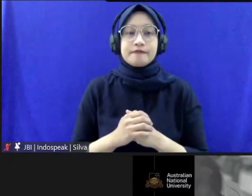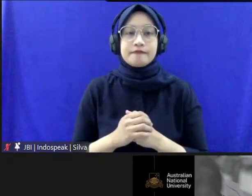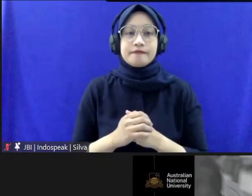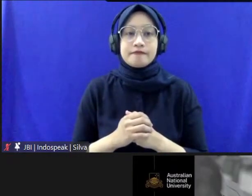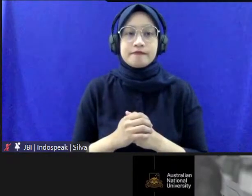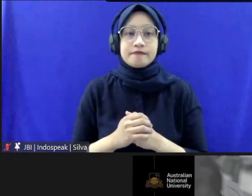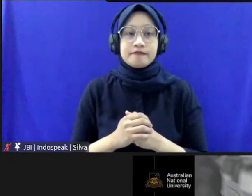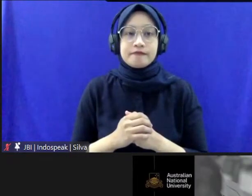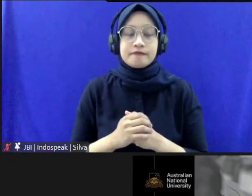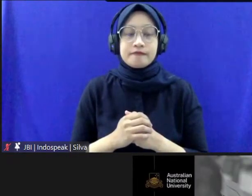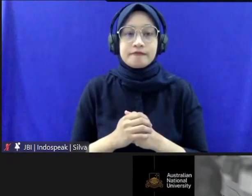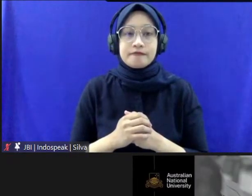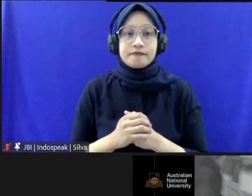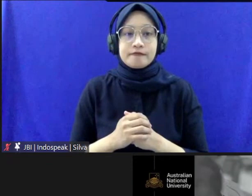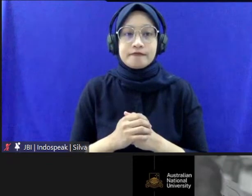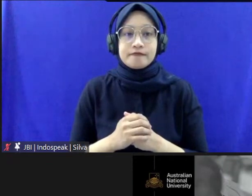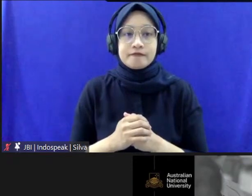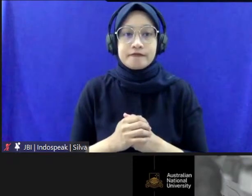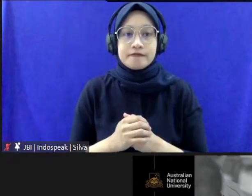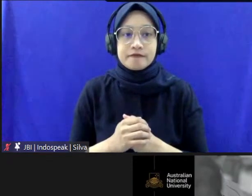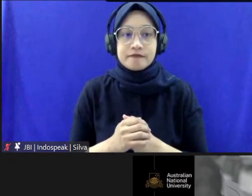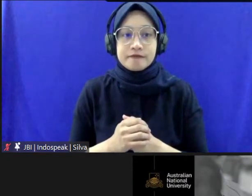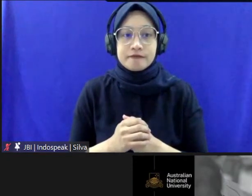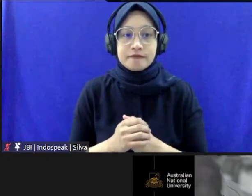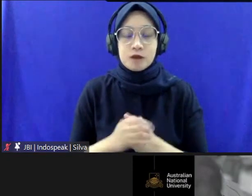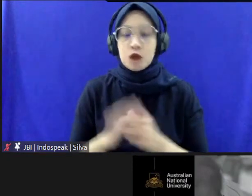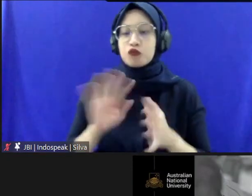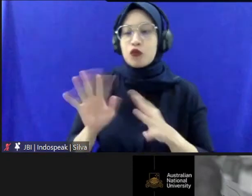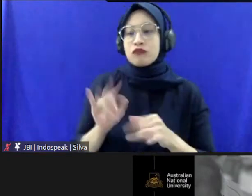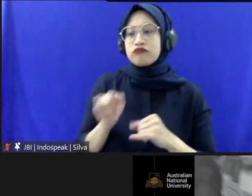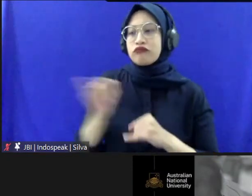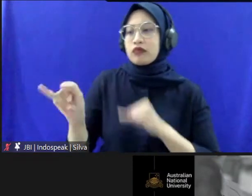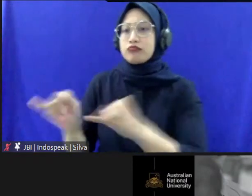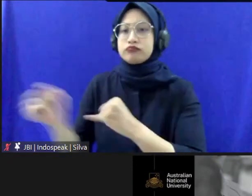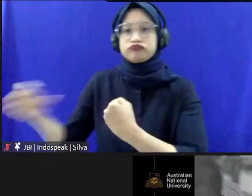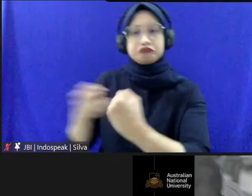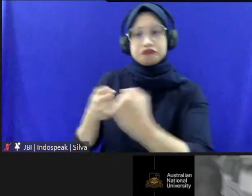placing judgment on one another. We